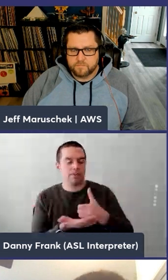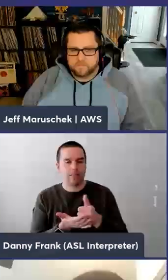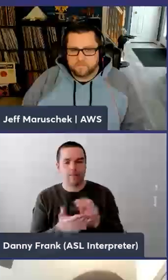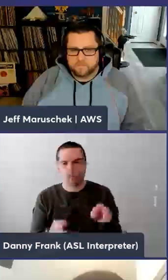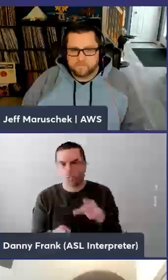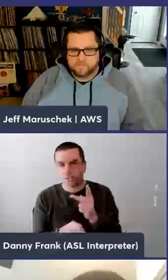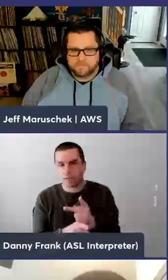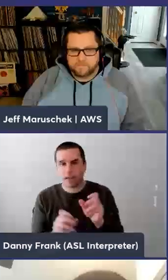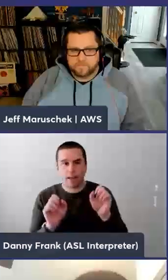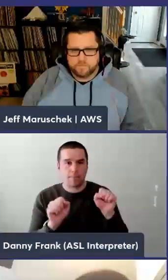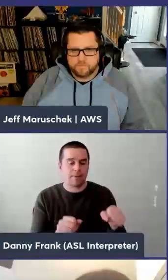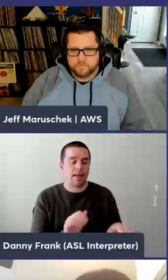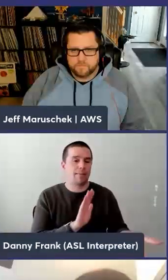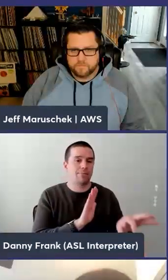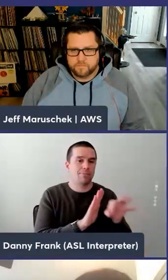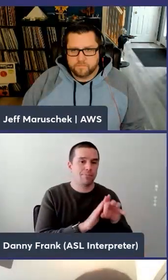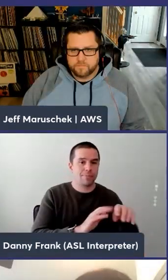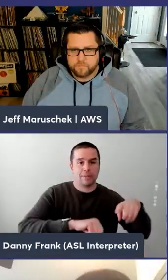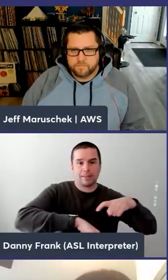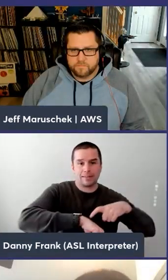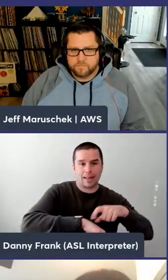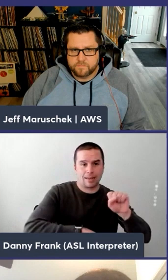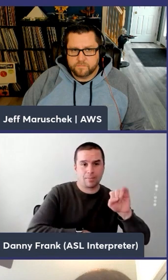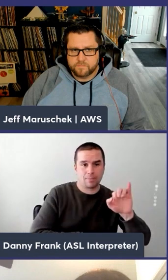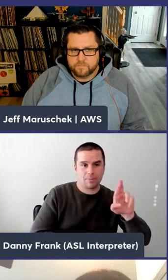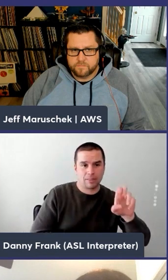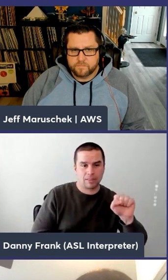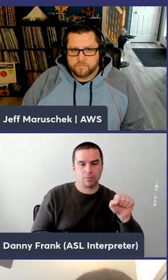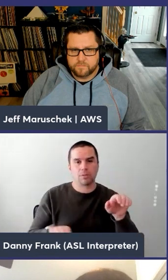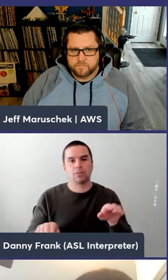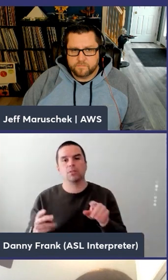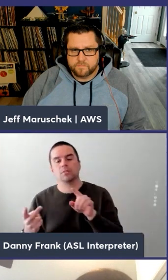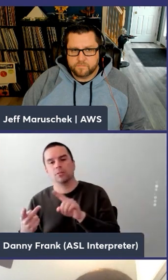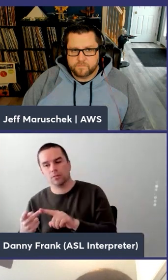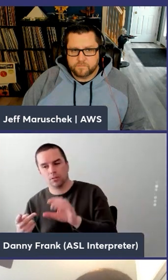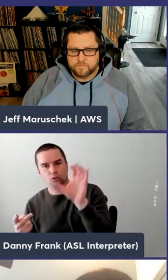time series or go with search. Okay.